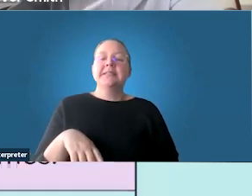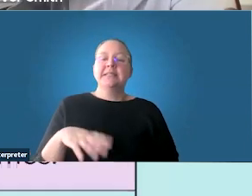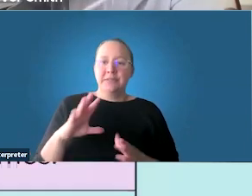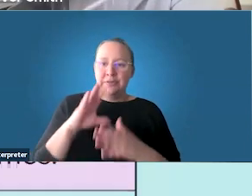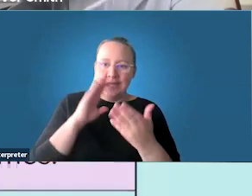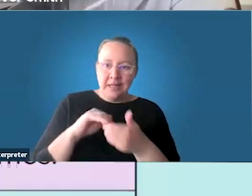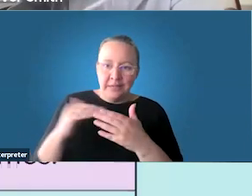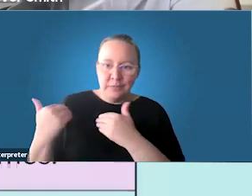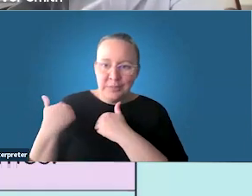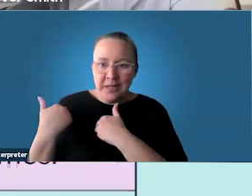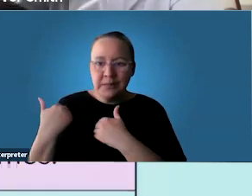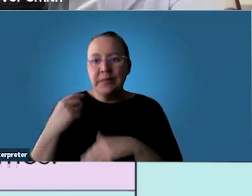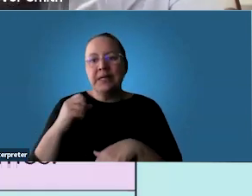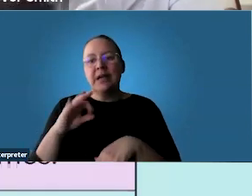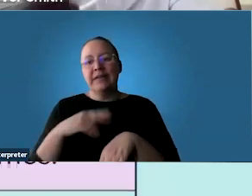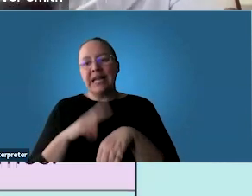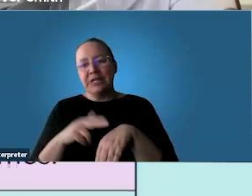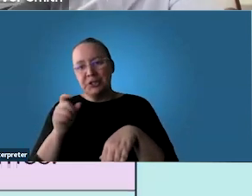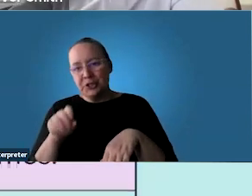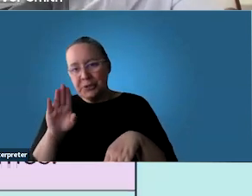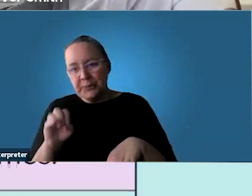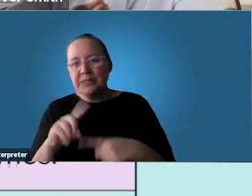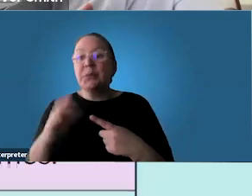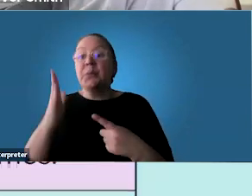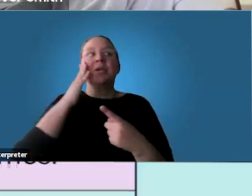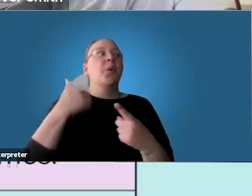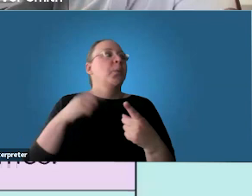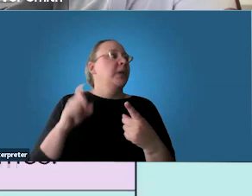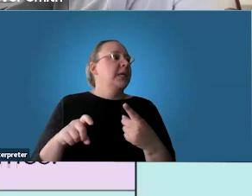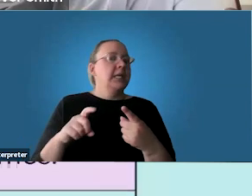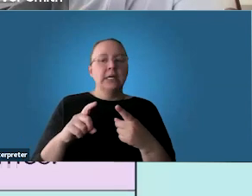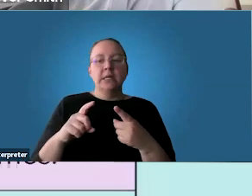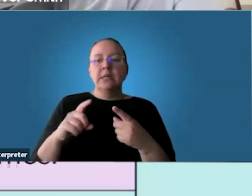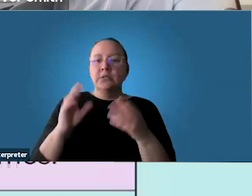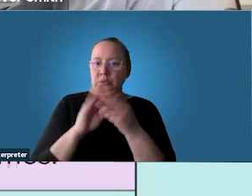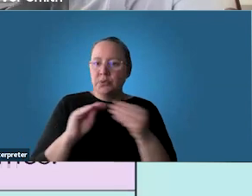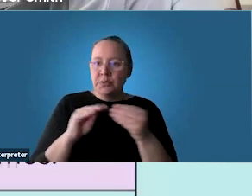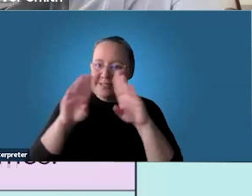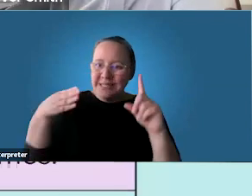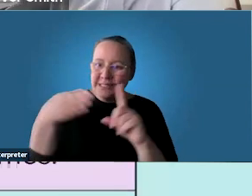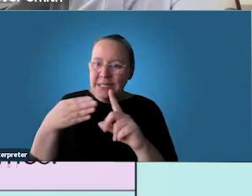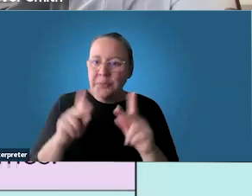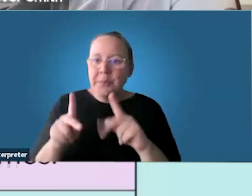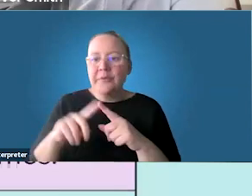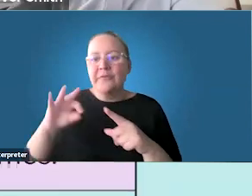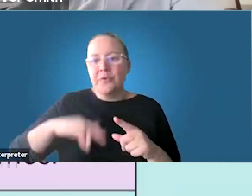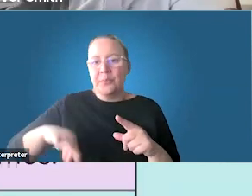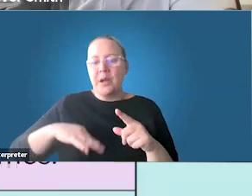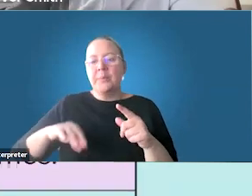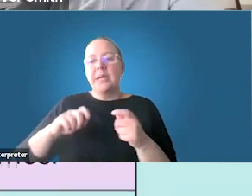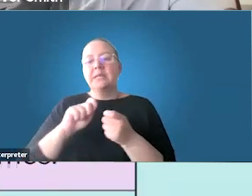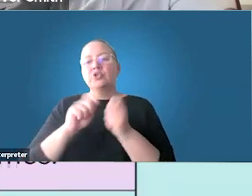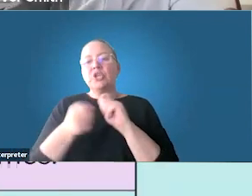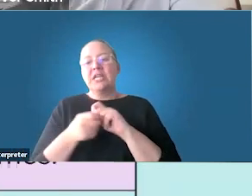responsibilities or the responsibility of a nation. And so we know that we need stories that center people over profit and reframe